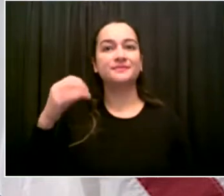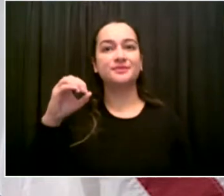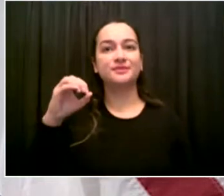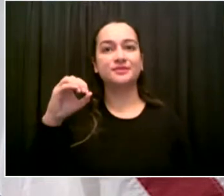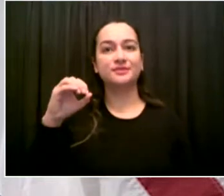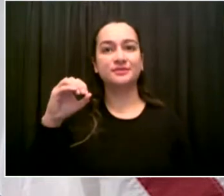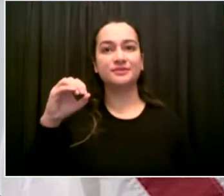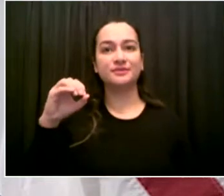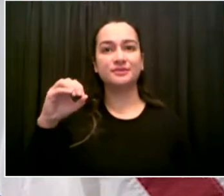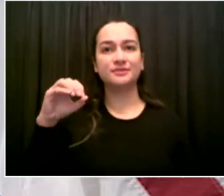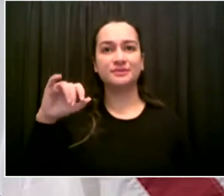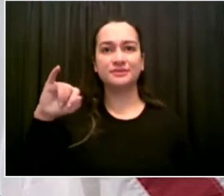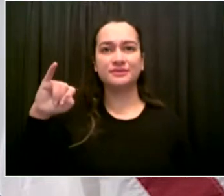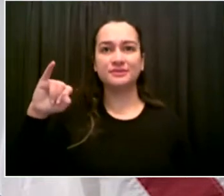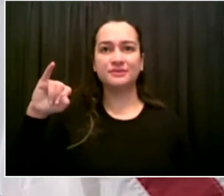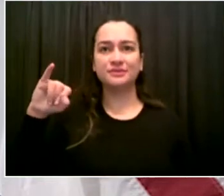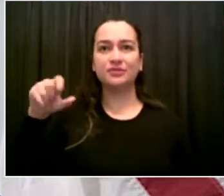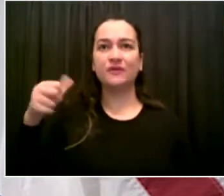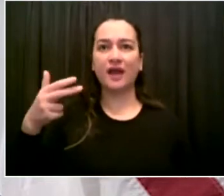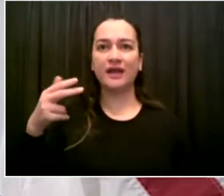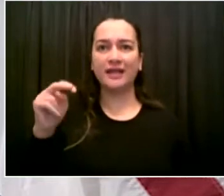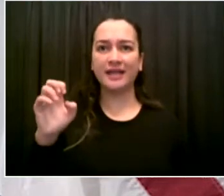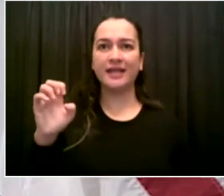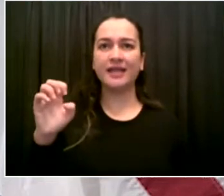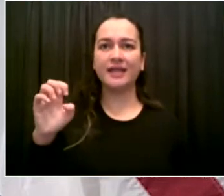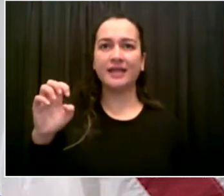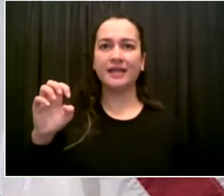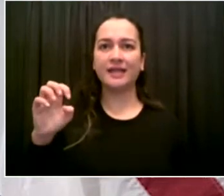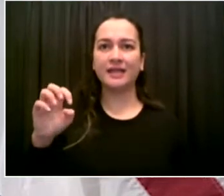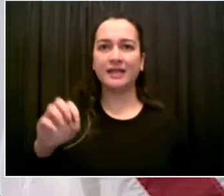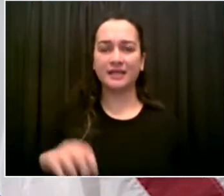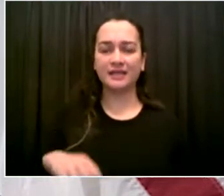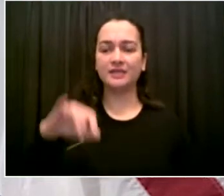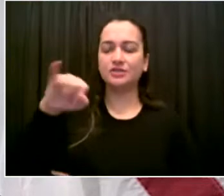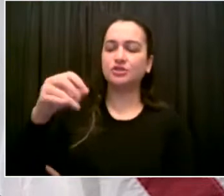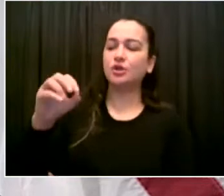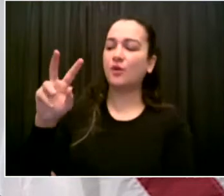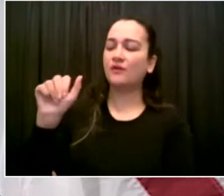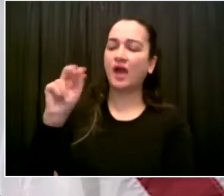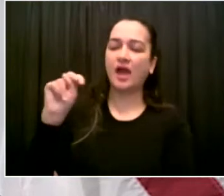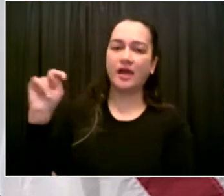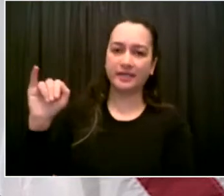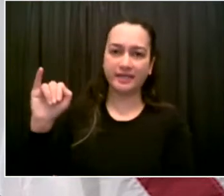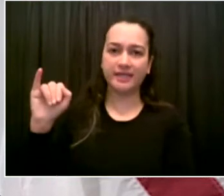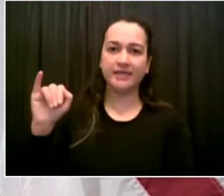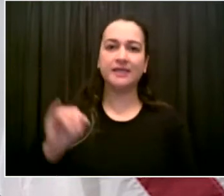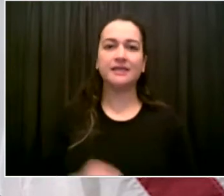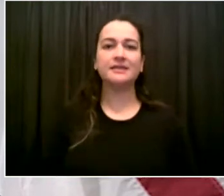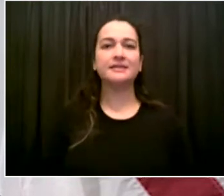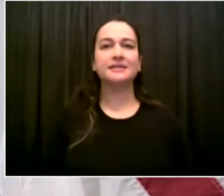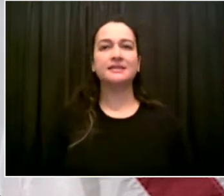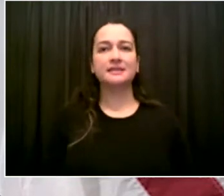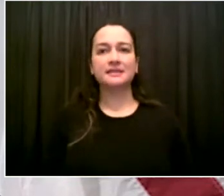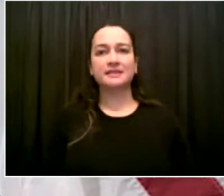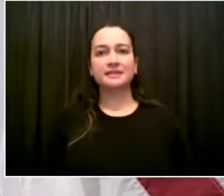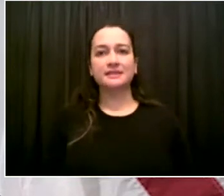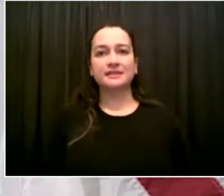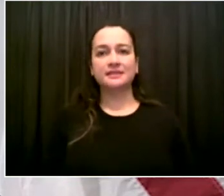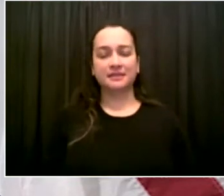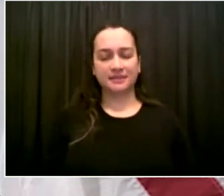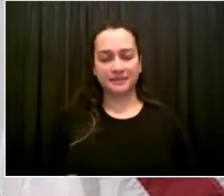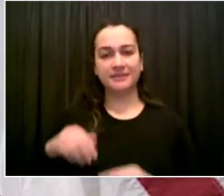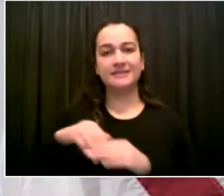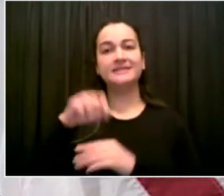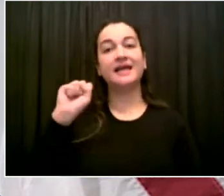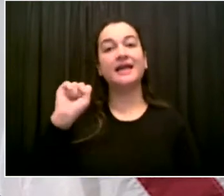a true New Yorker, fourth generation Staten Islander, and has worked in so many parts of the city government to help people,